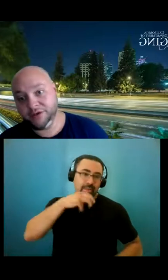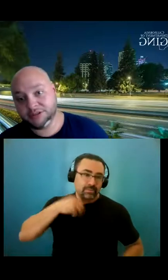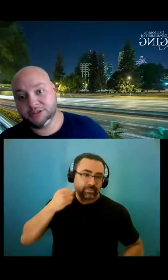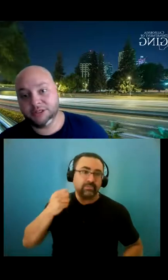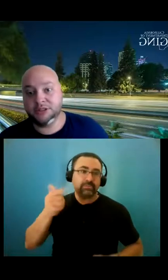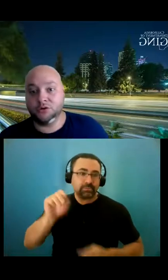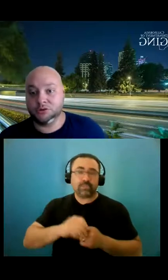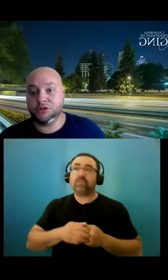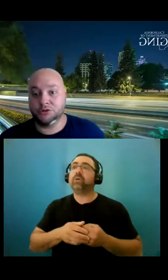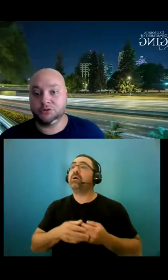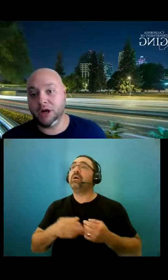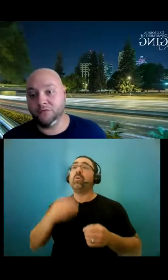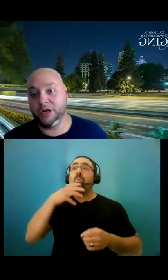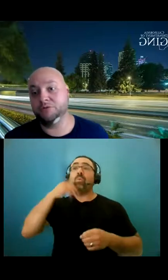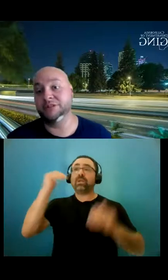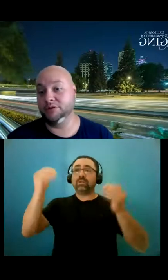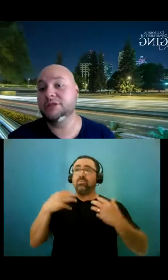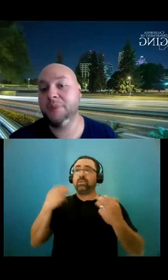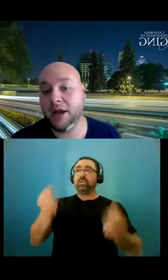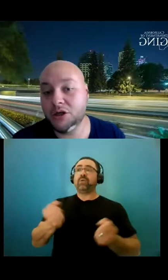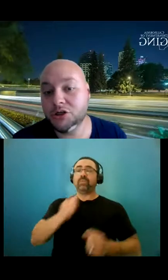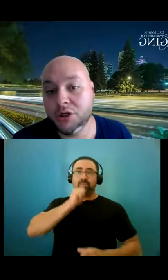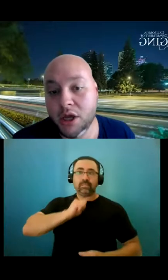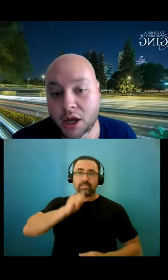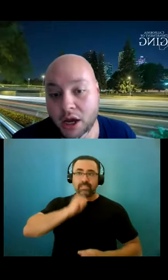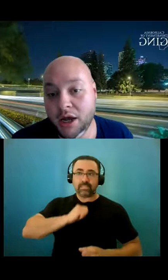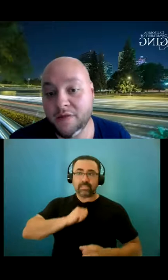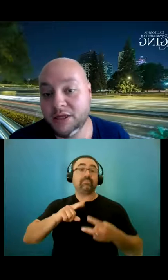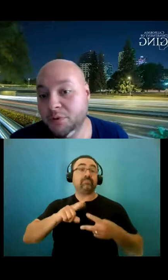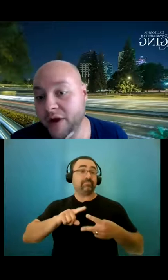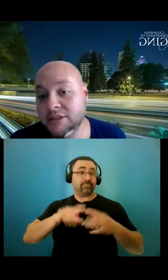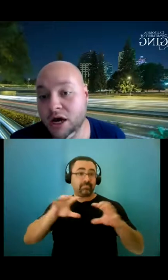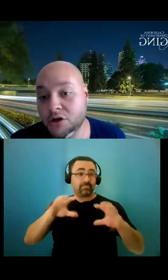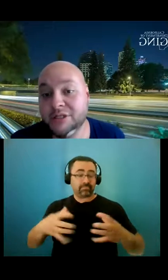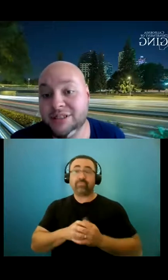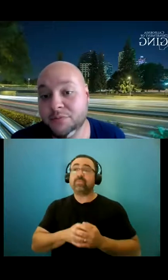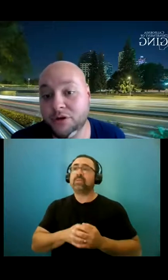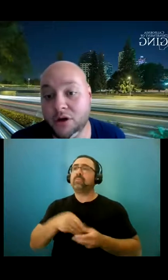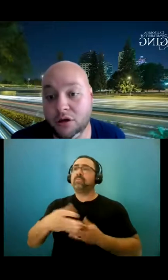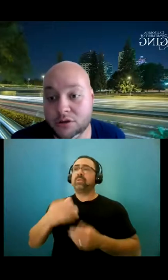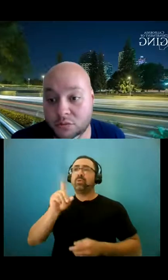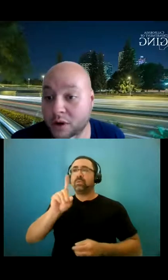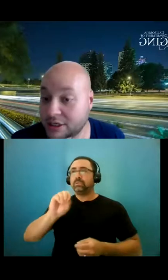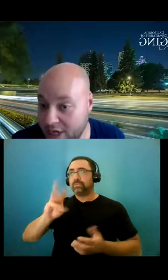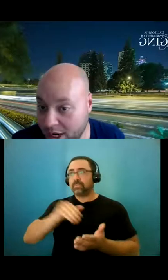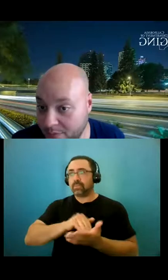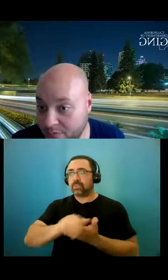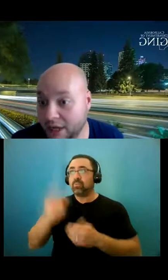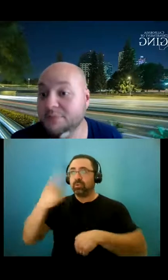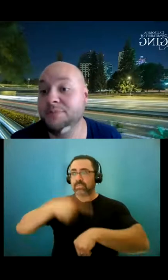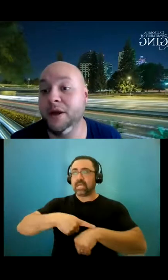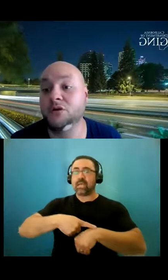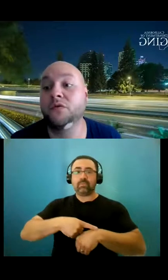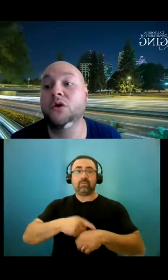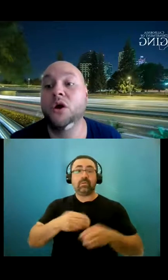significant investments is the Older Adults Recovery and Resilience Package. This provides $106 million one time that